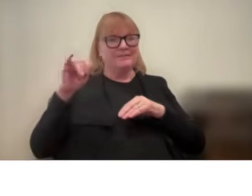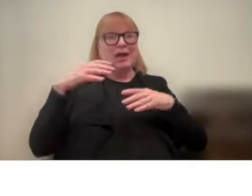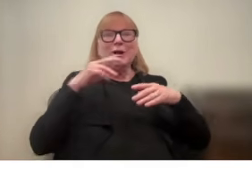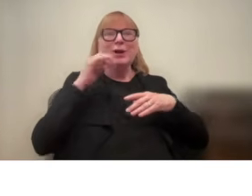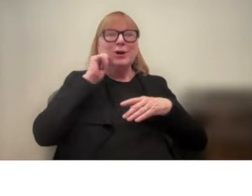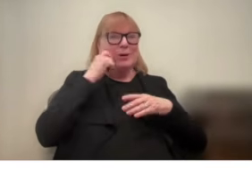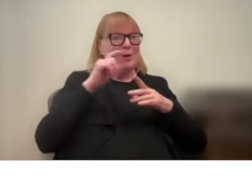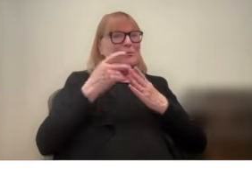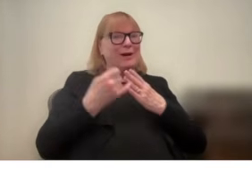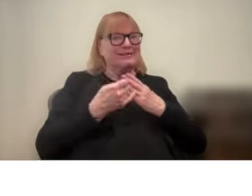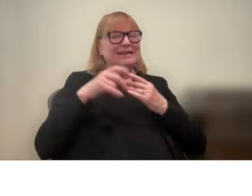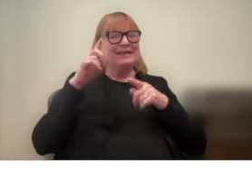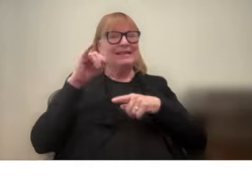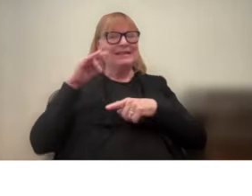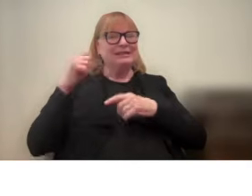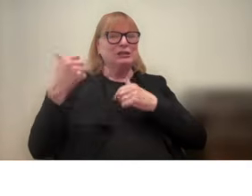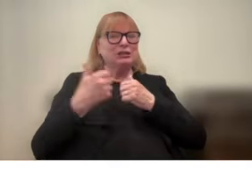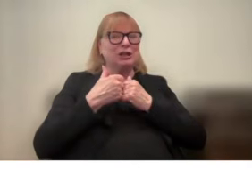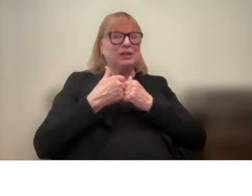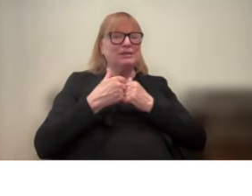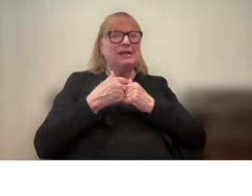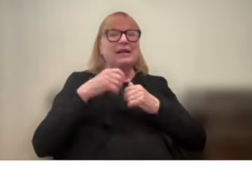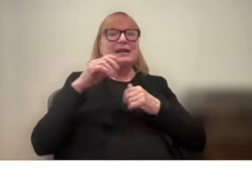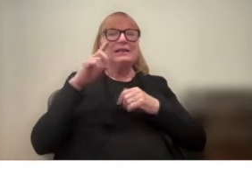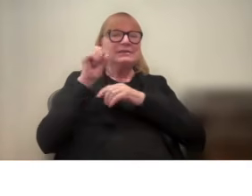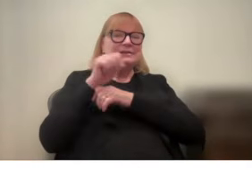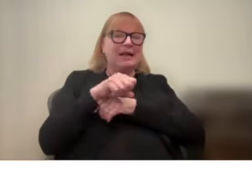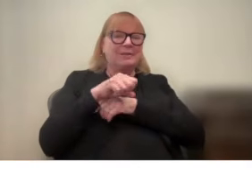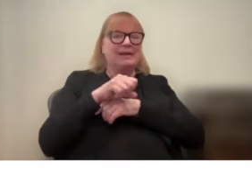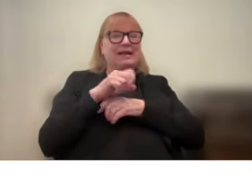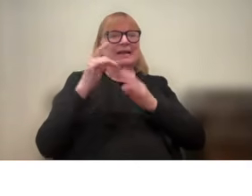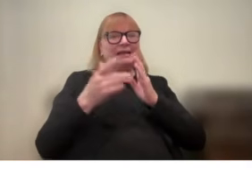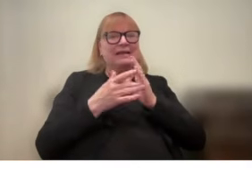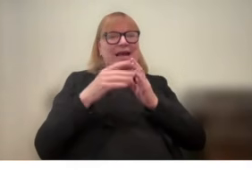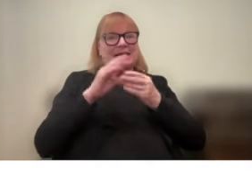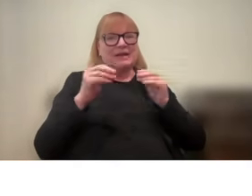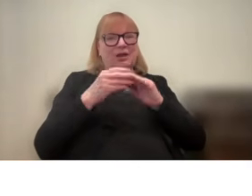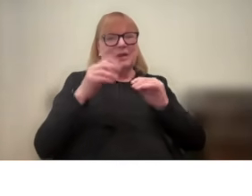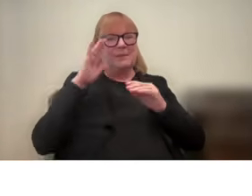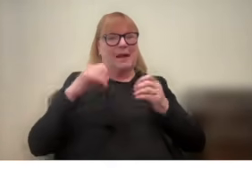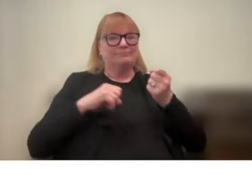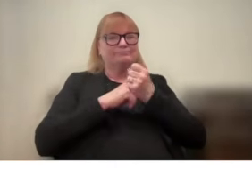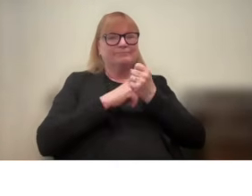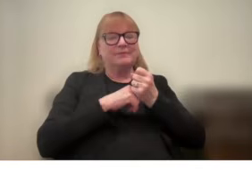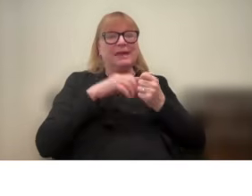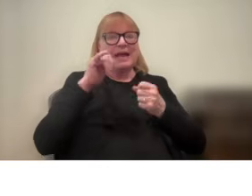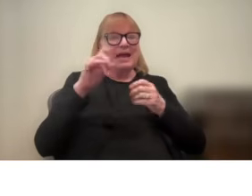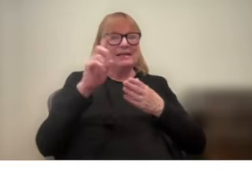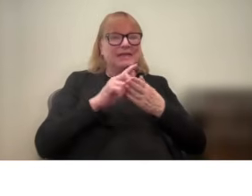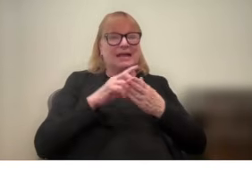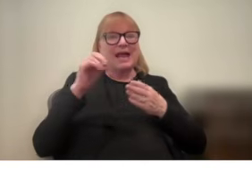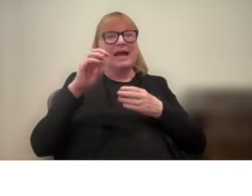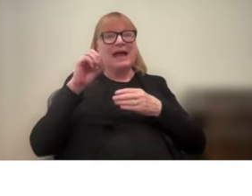project. Dinkins challenges dominant tech narratives by advocating for community-driven AI design